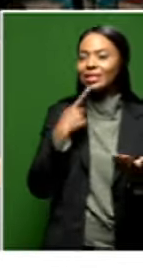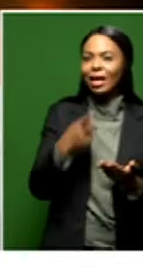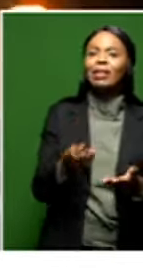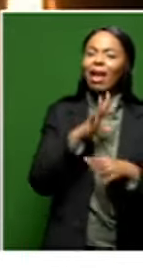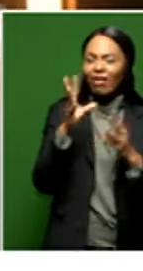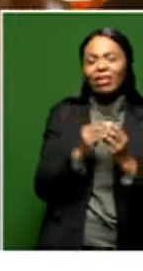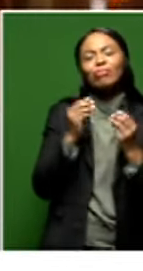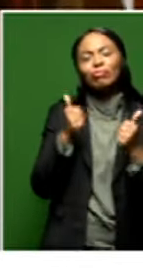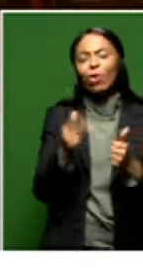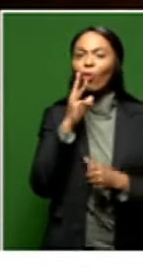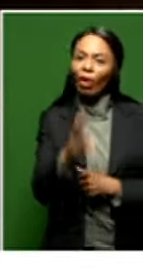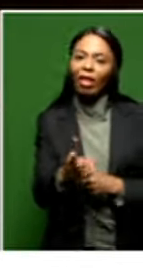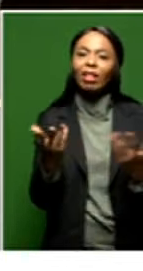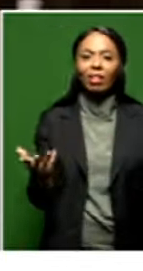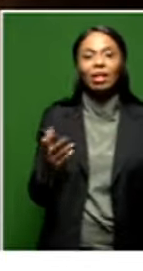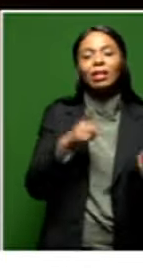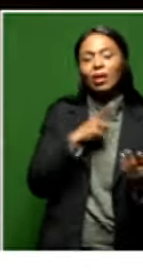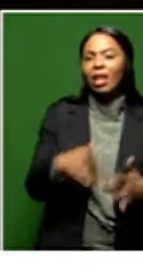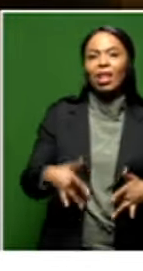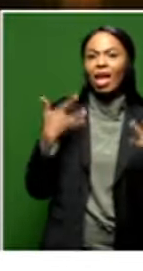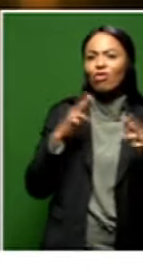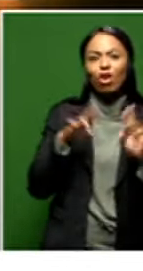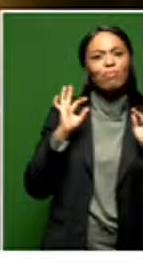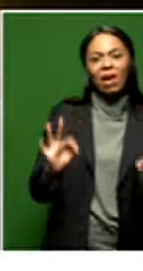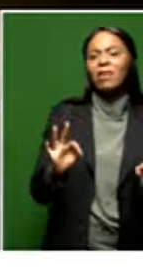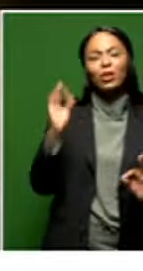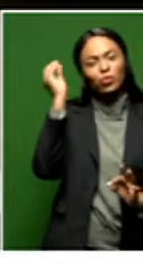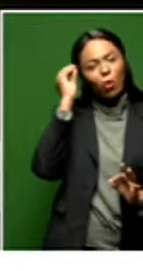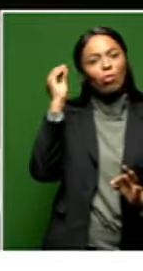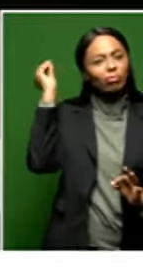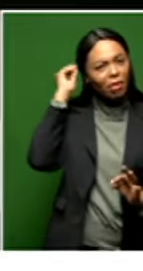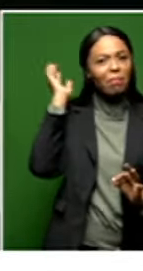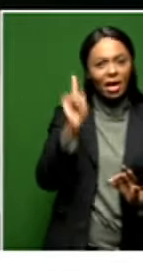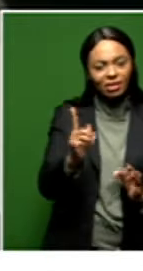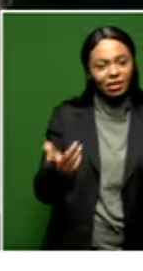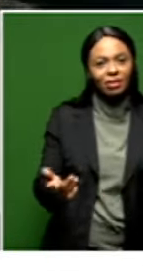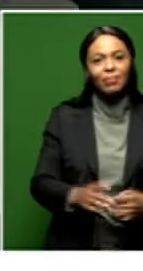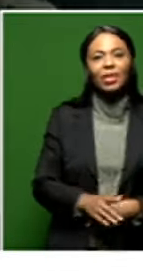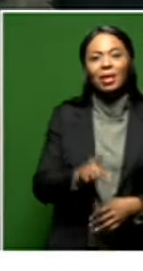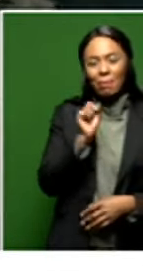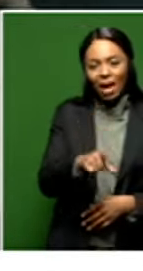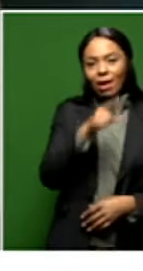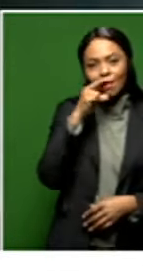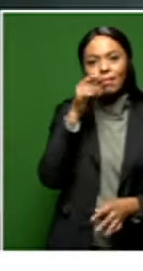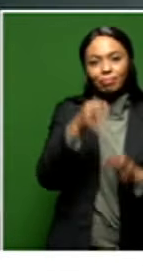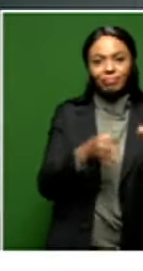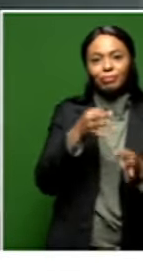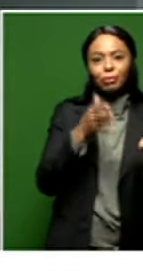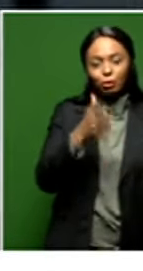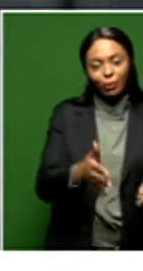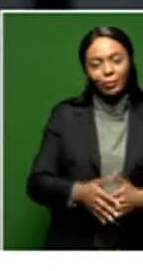heart, knowing that this is part of life. Life isn't perfect. So that's basically where "Dans in die Donker" is from, and that's the inspiration is,